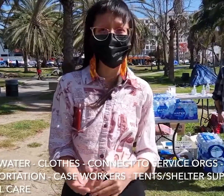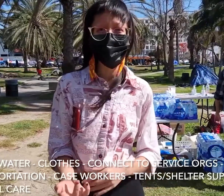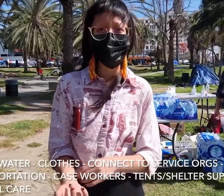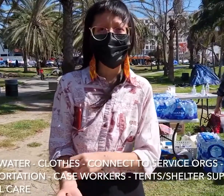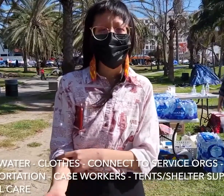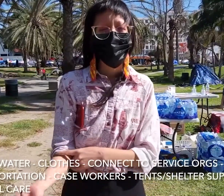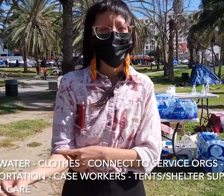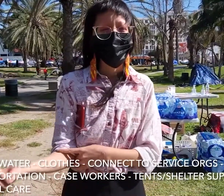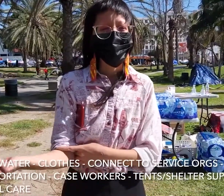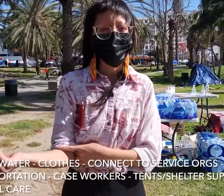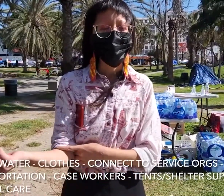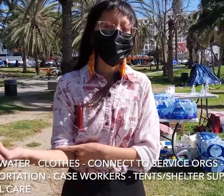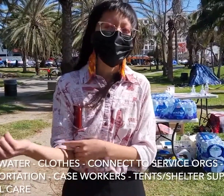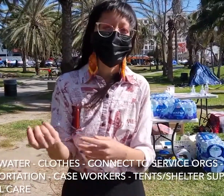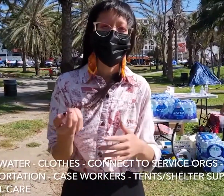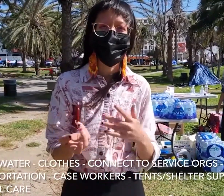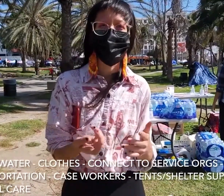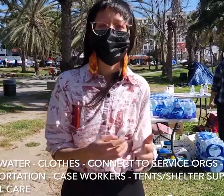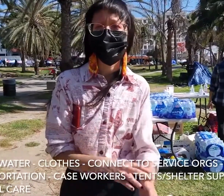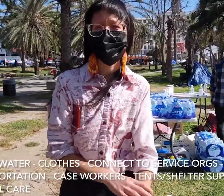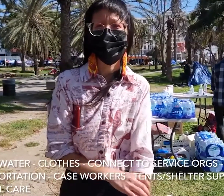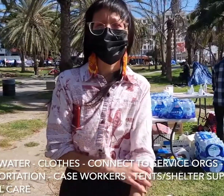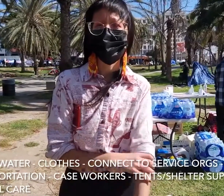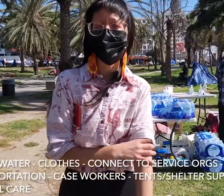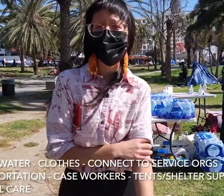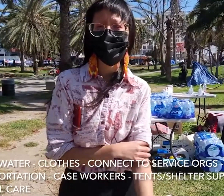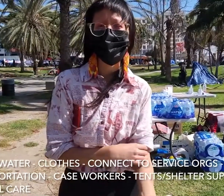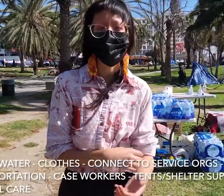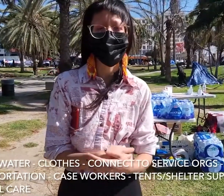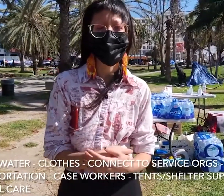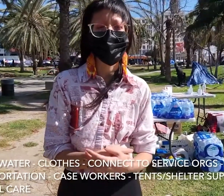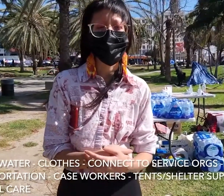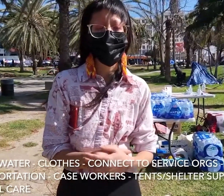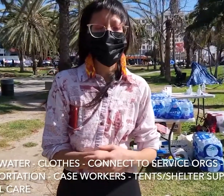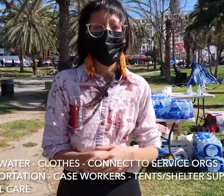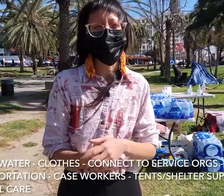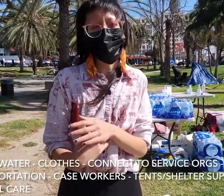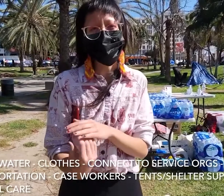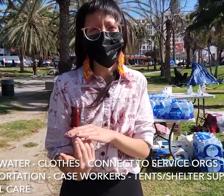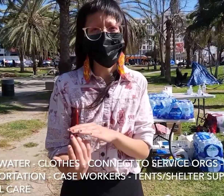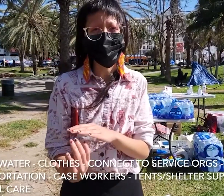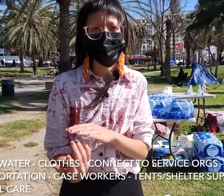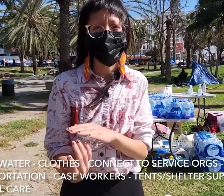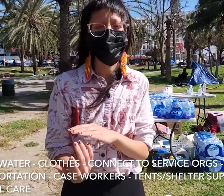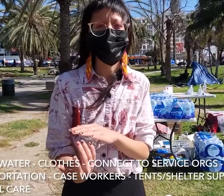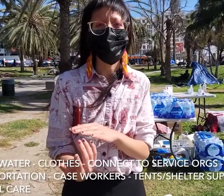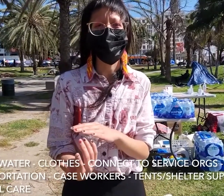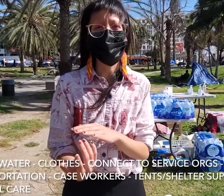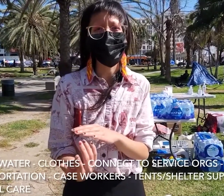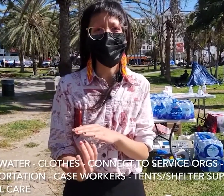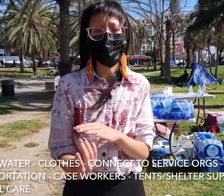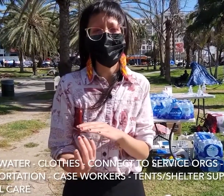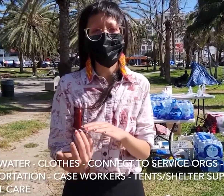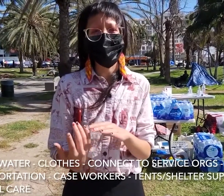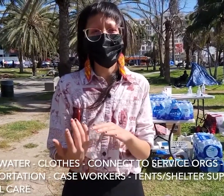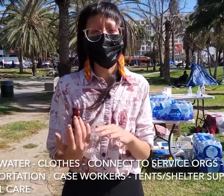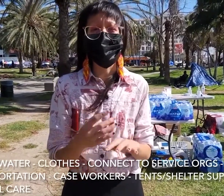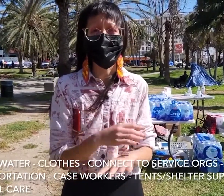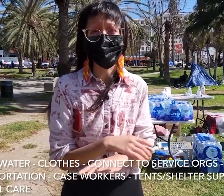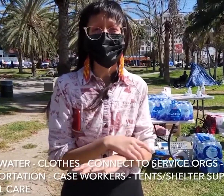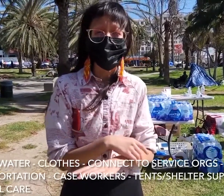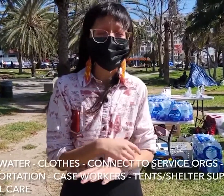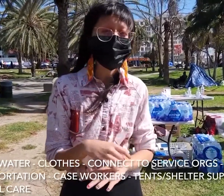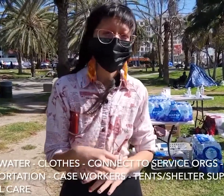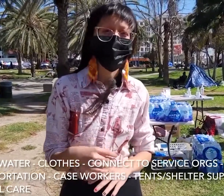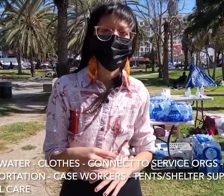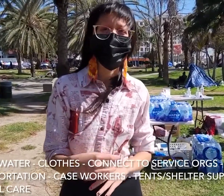etc. I guess in terms of services, that is our main ones. There are also times in which there are people who have